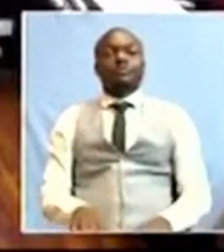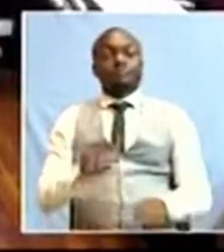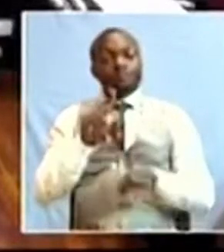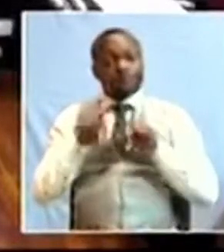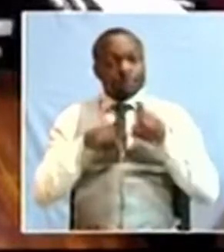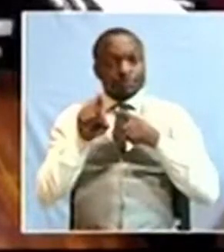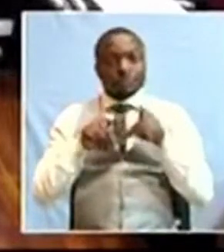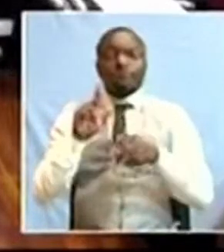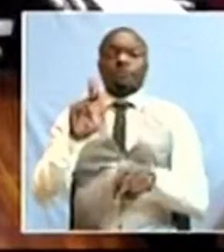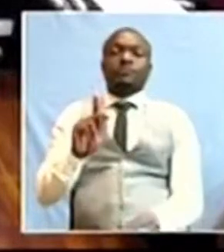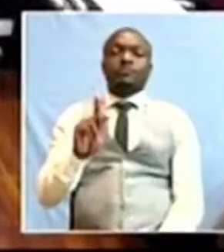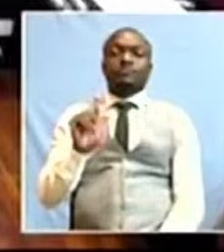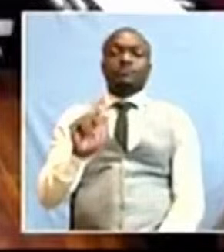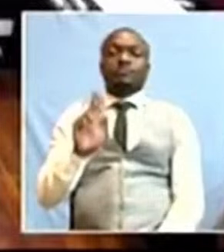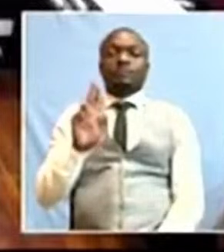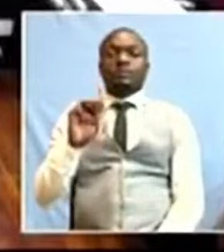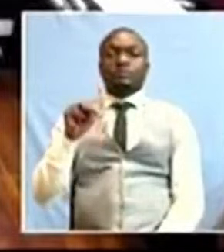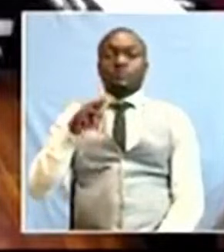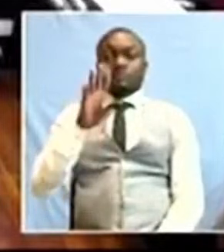of Kaumbwe.